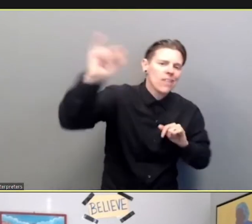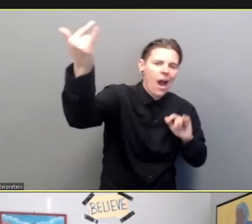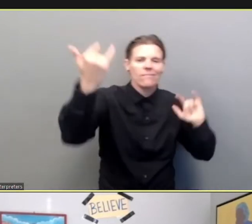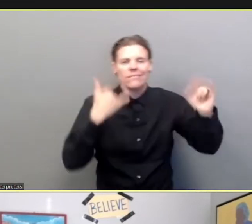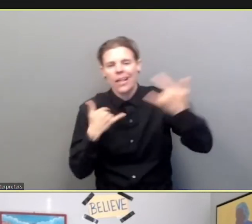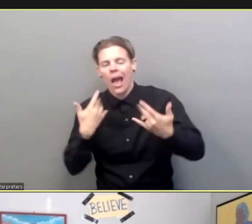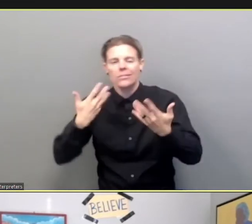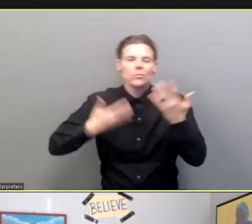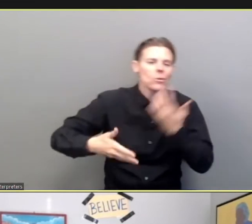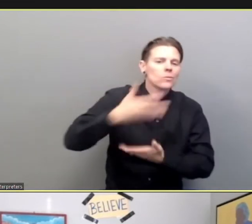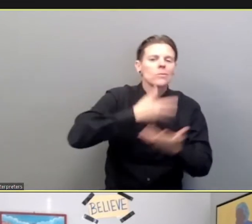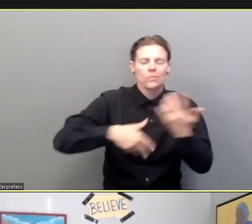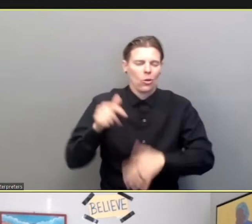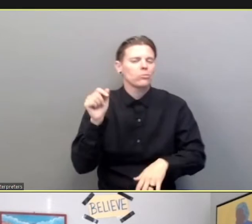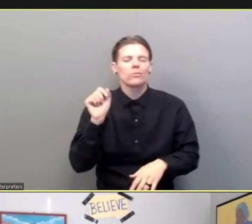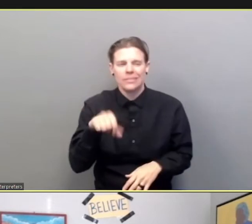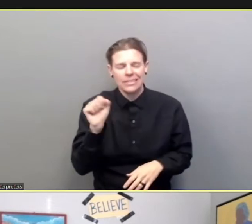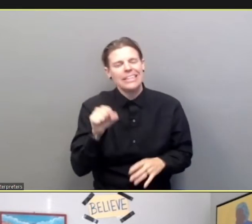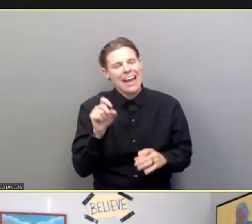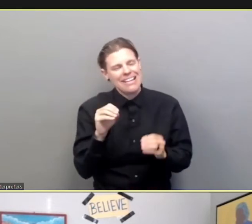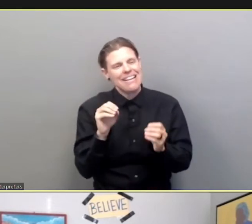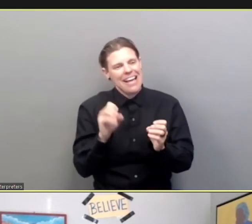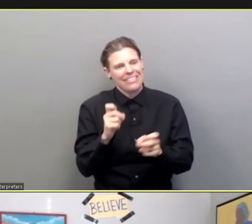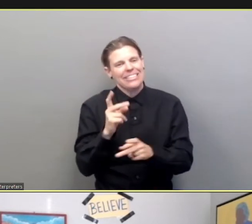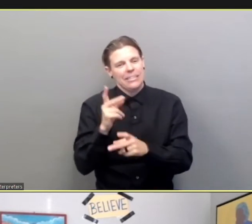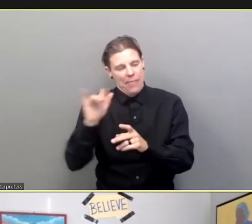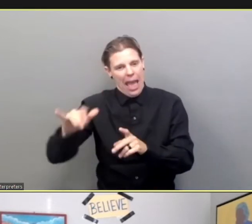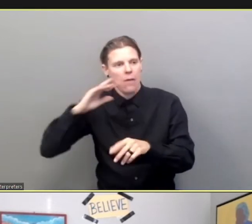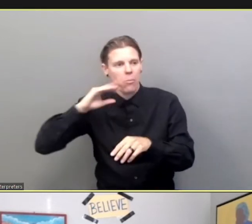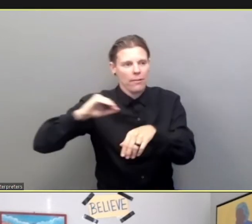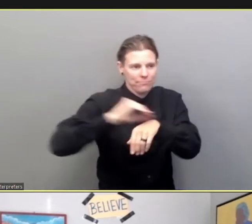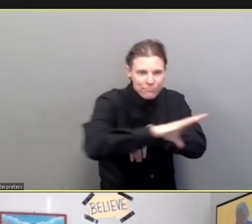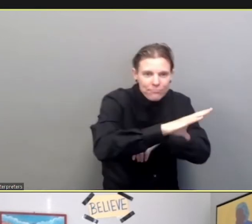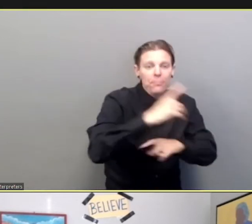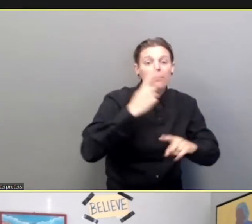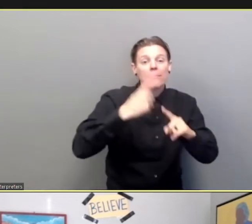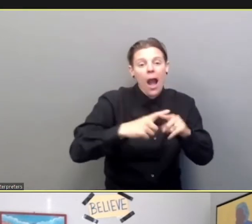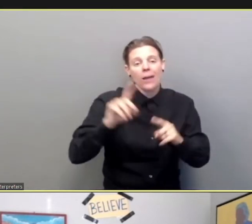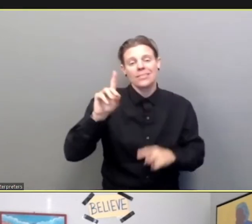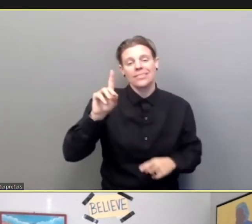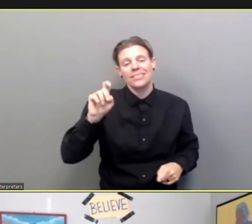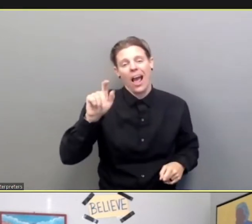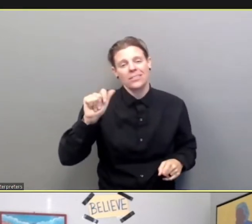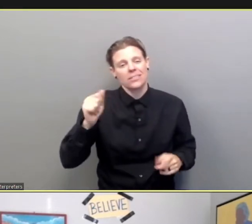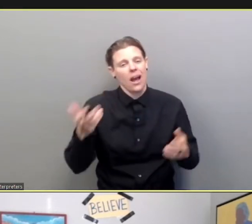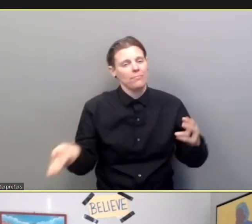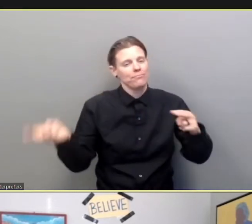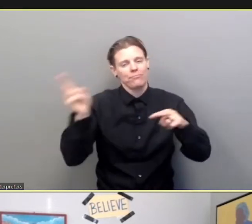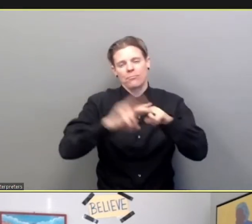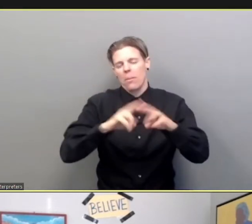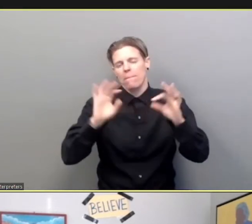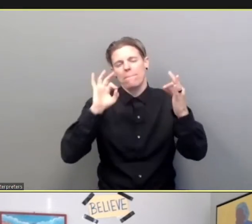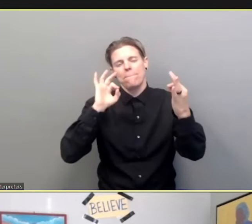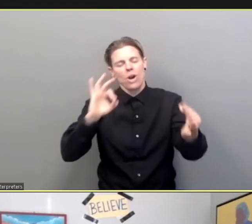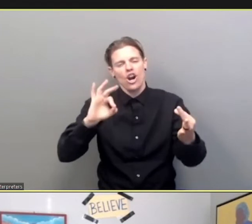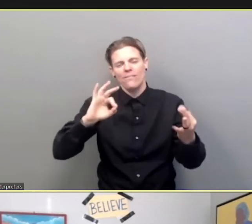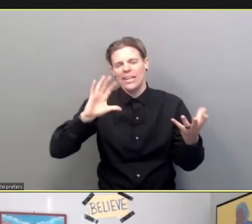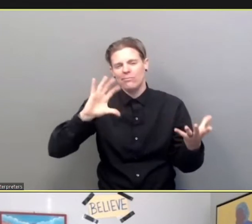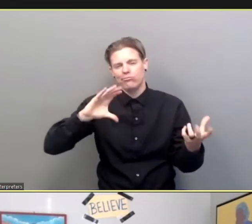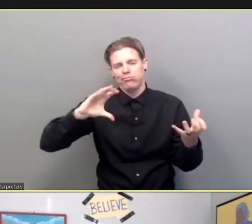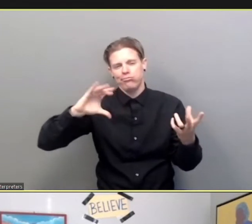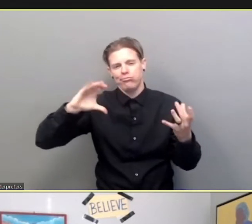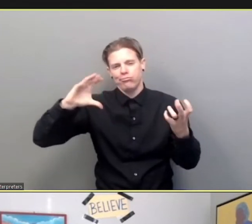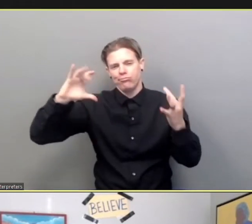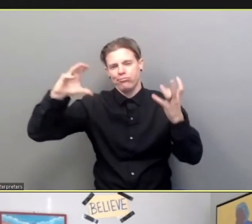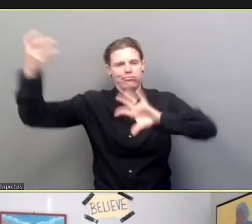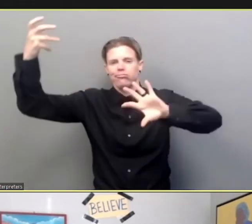Delta, it's just a perfect storm. Yeah, and I would add one more thing, Julia. The